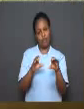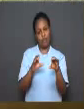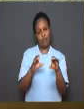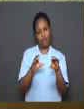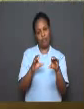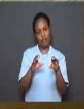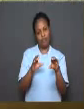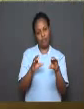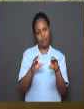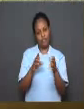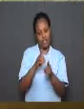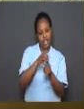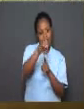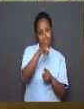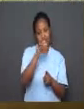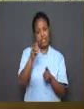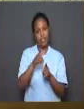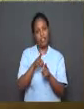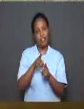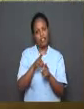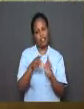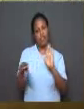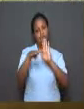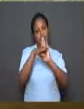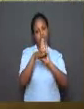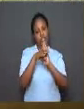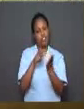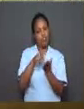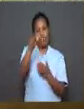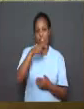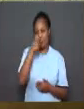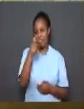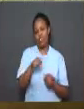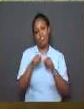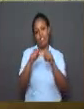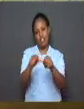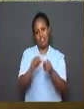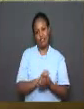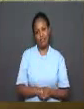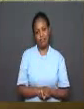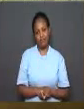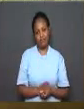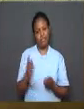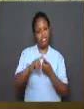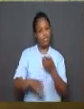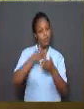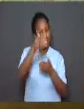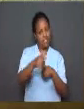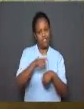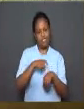on the difference between direct and representative democracy.